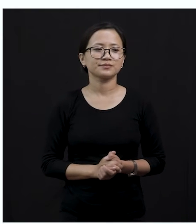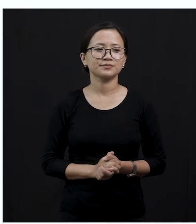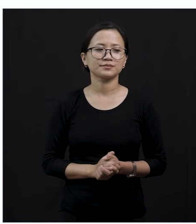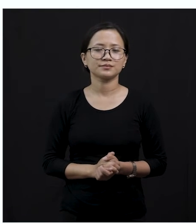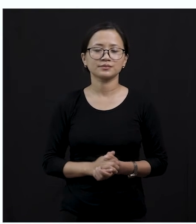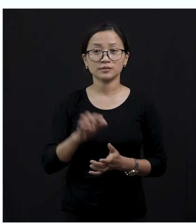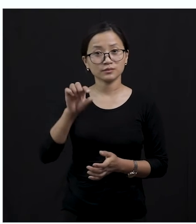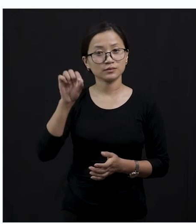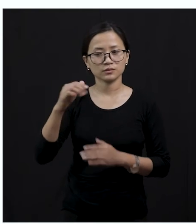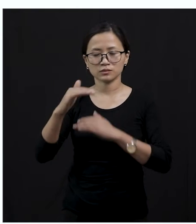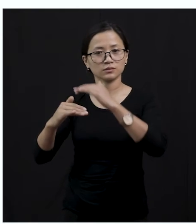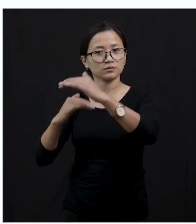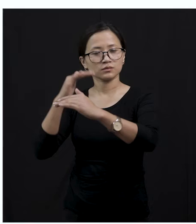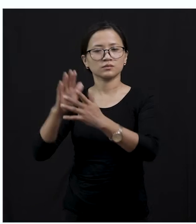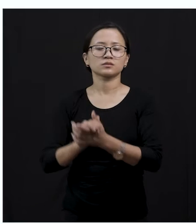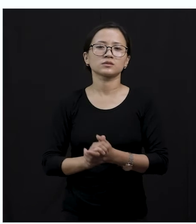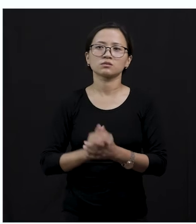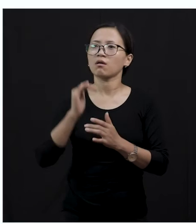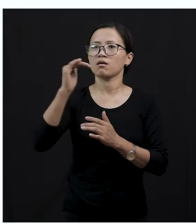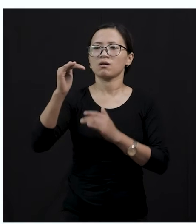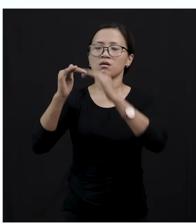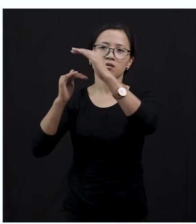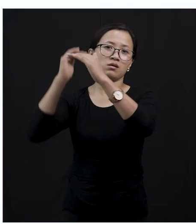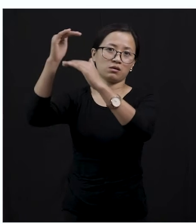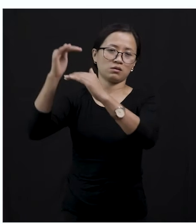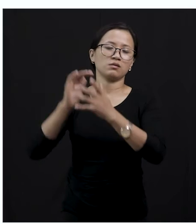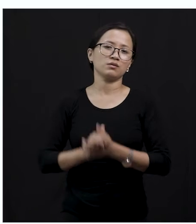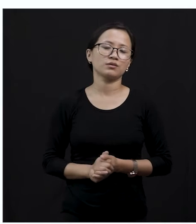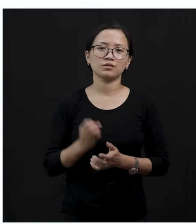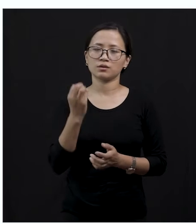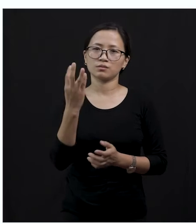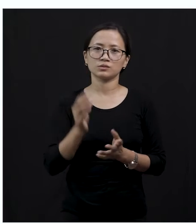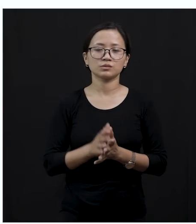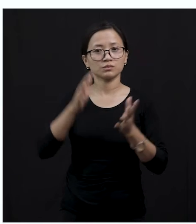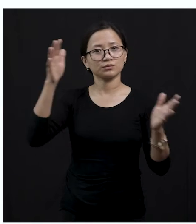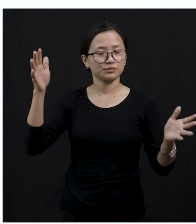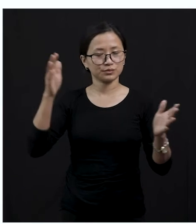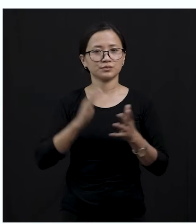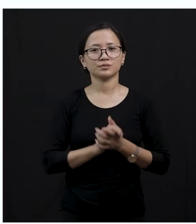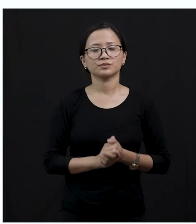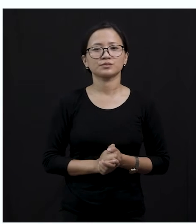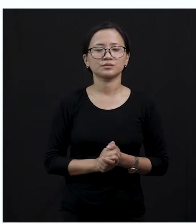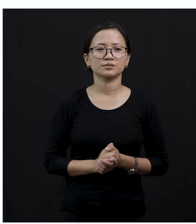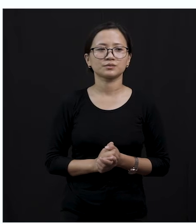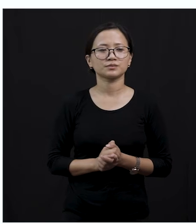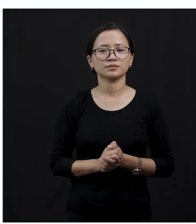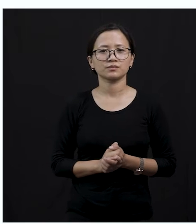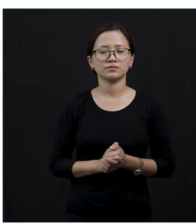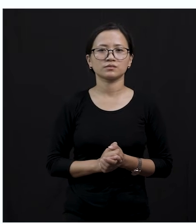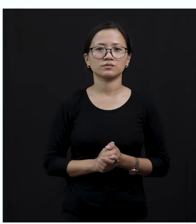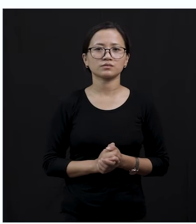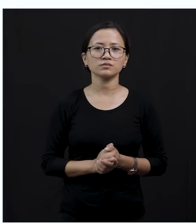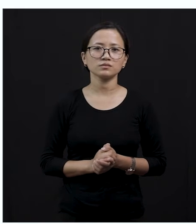each step, the step gets higher, isn't it? The number becomes bigger, right? The step is getting higher and